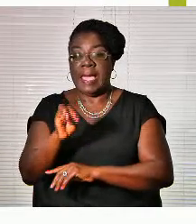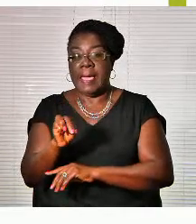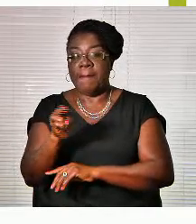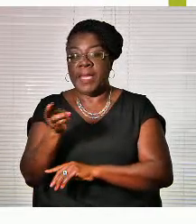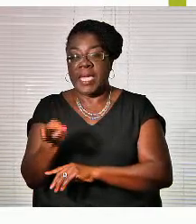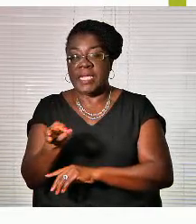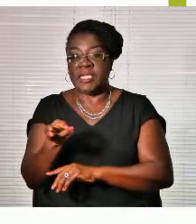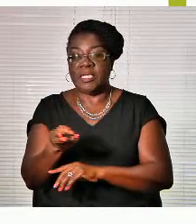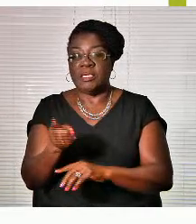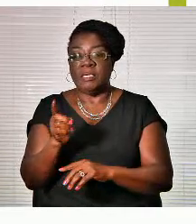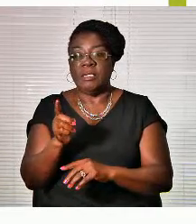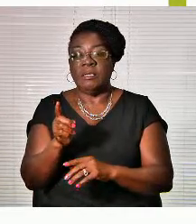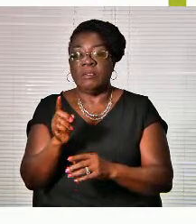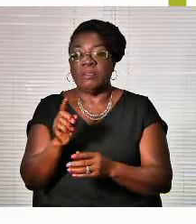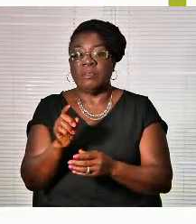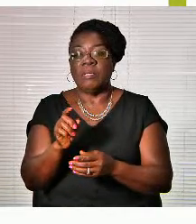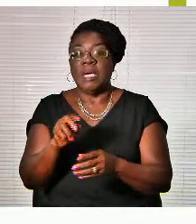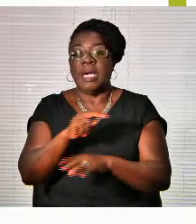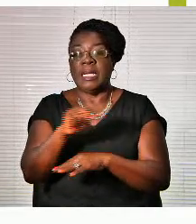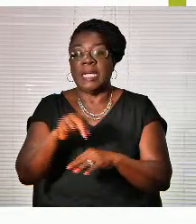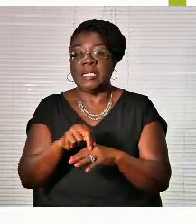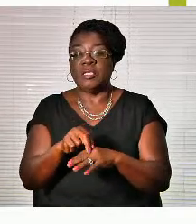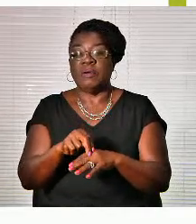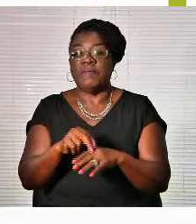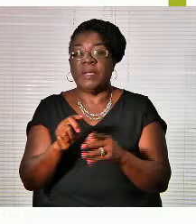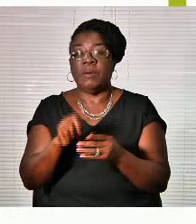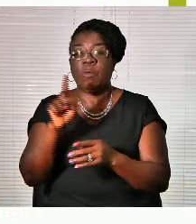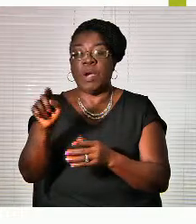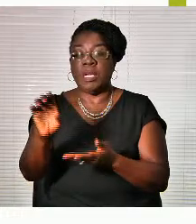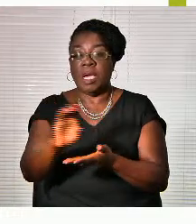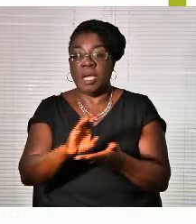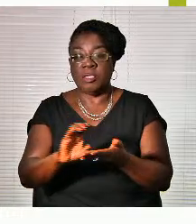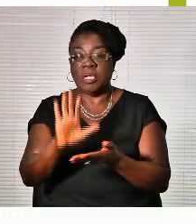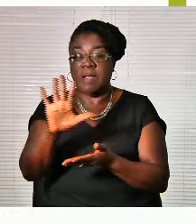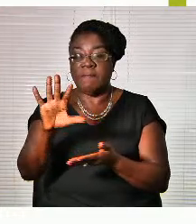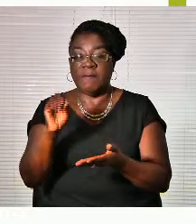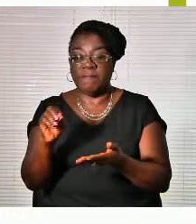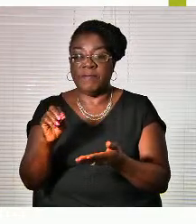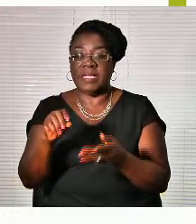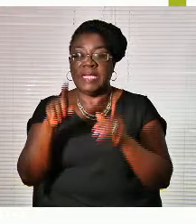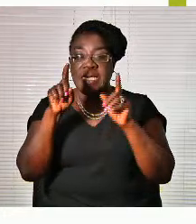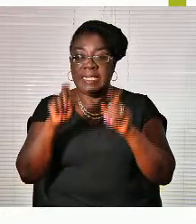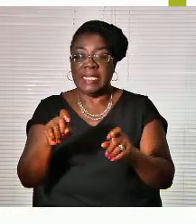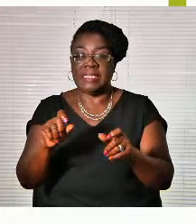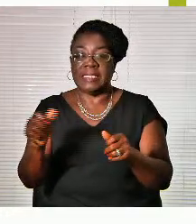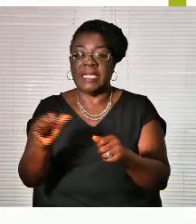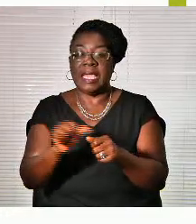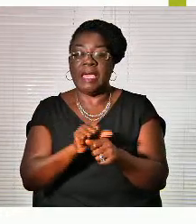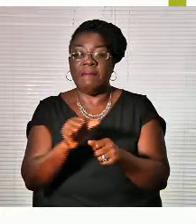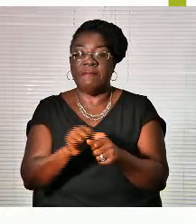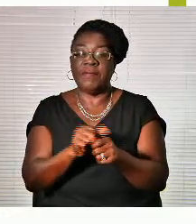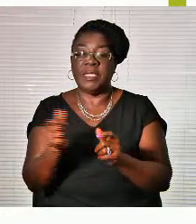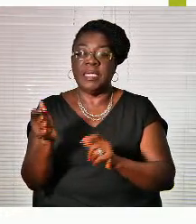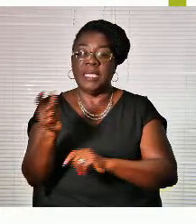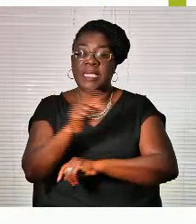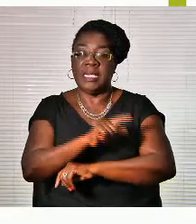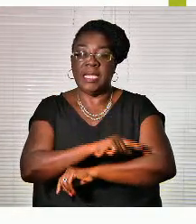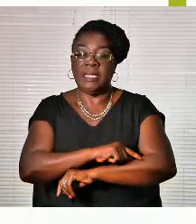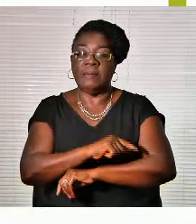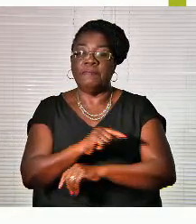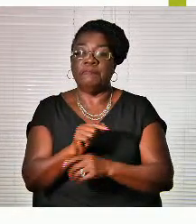samples per day, while the National Reference Lab is about 150 to 180 samples per day.